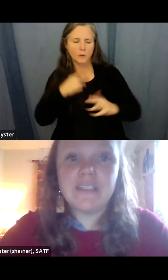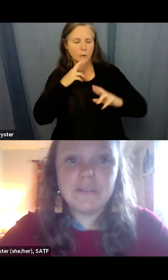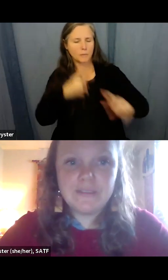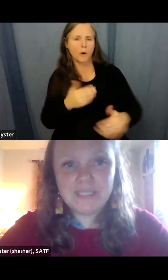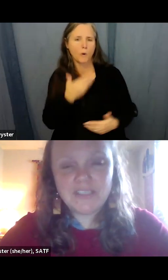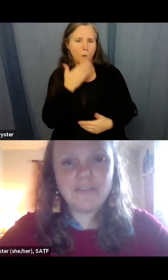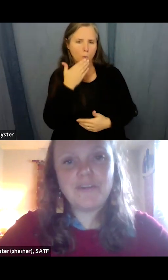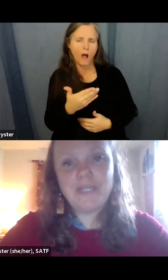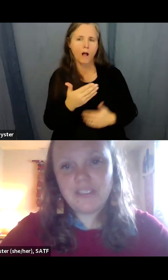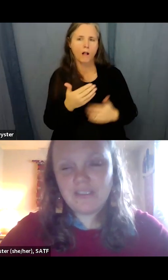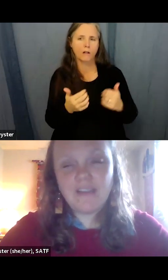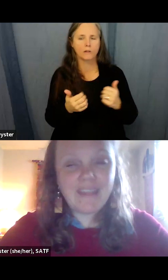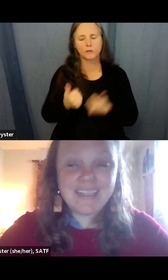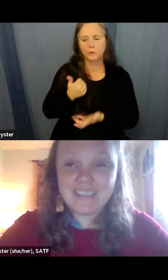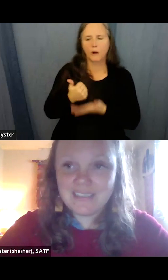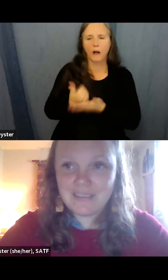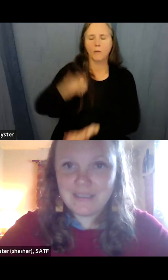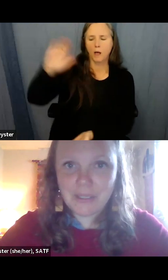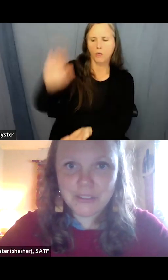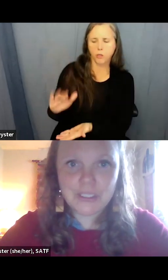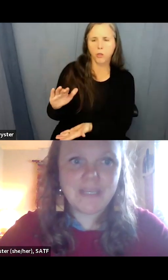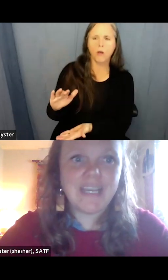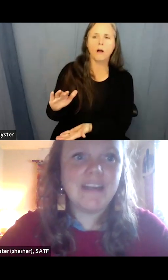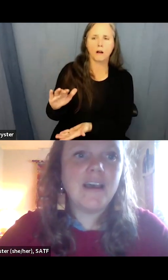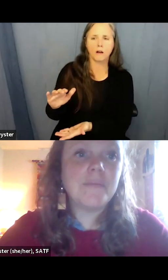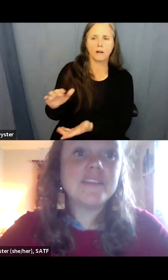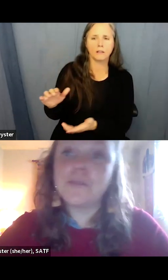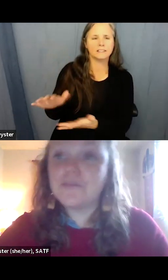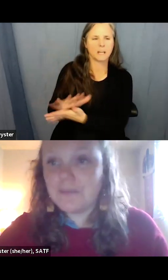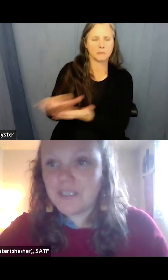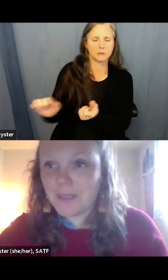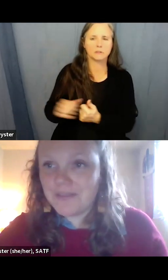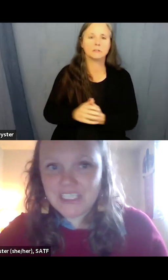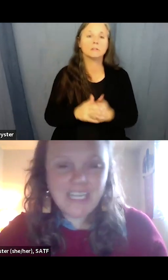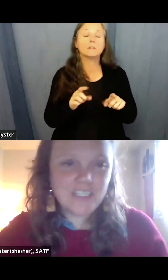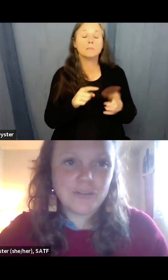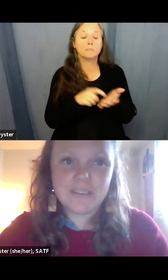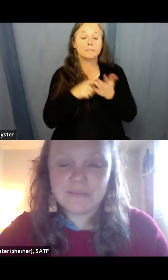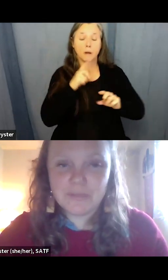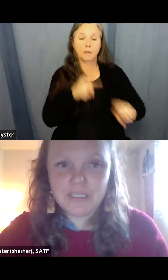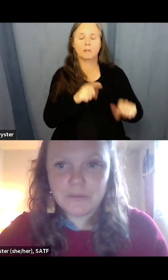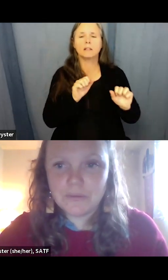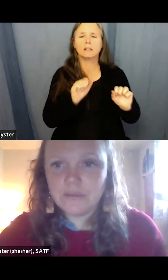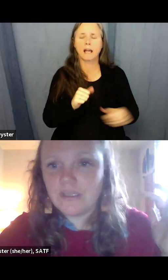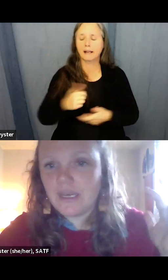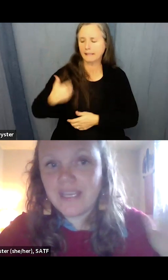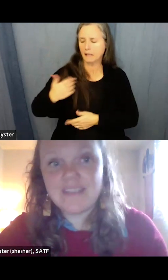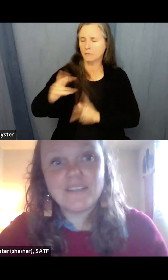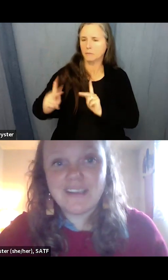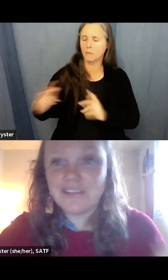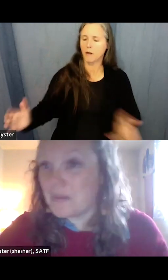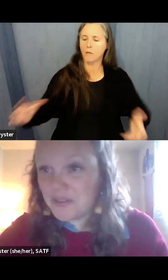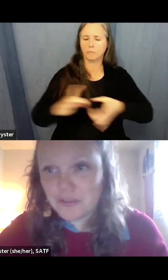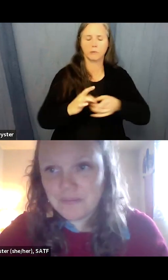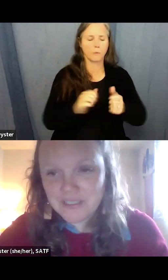processes. We include some additional information on that in the partnership guide that's pulled from the Department of Education, who did some really cool